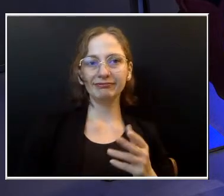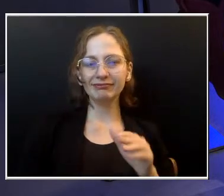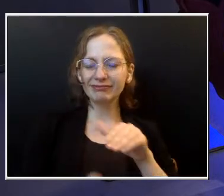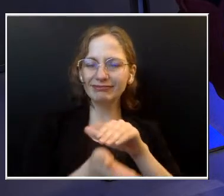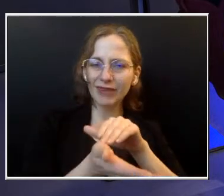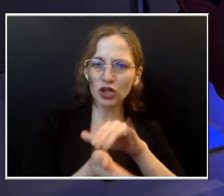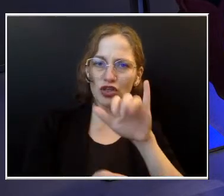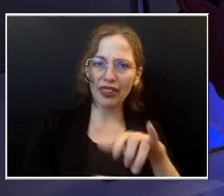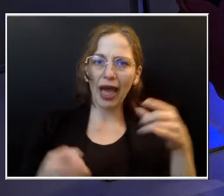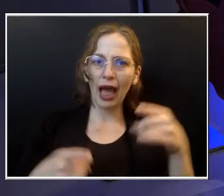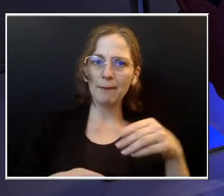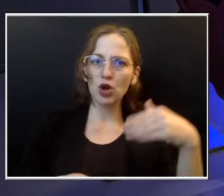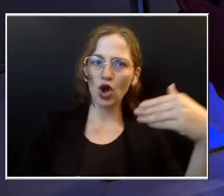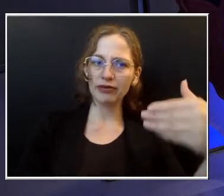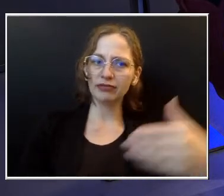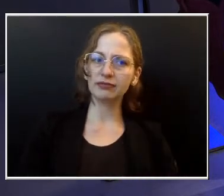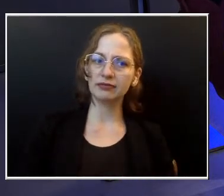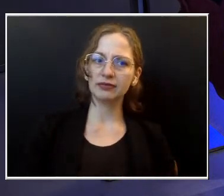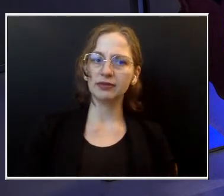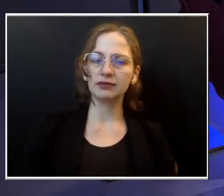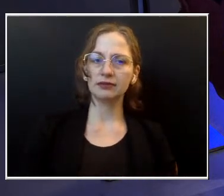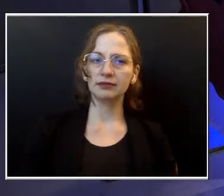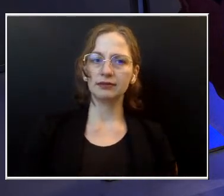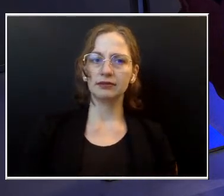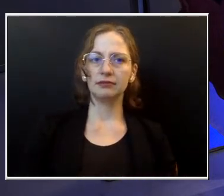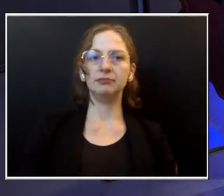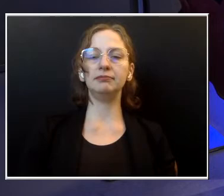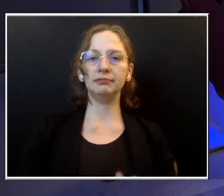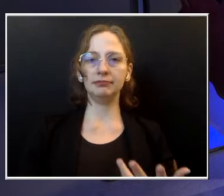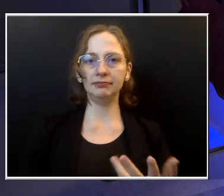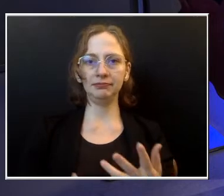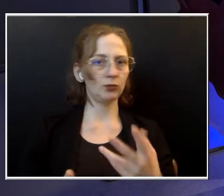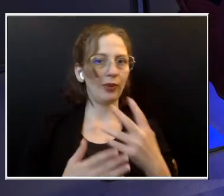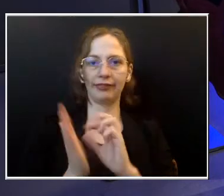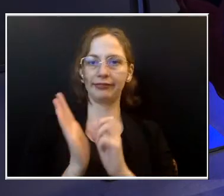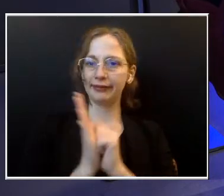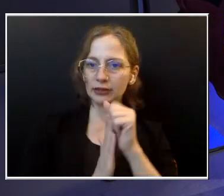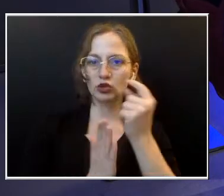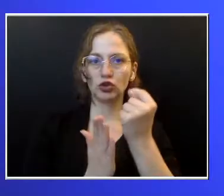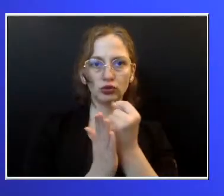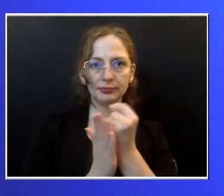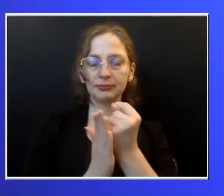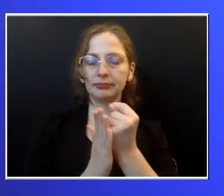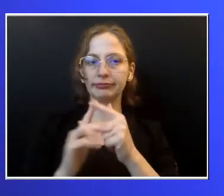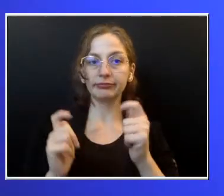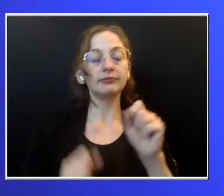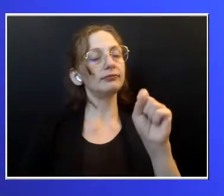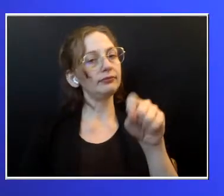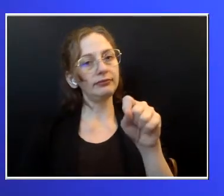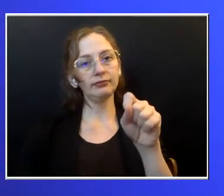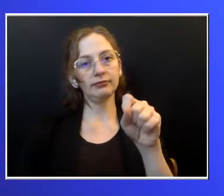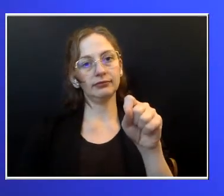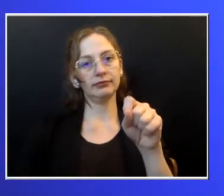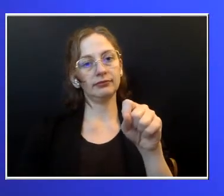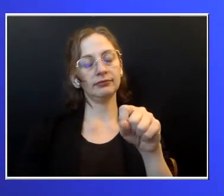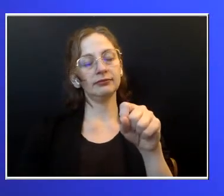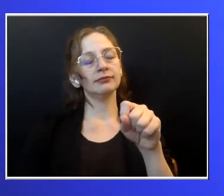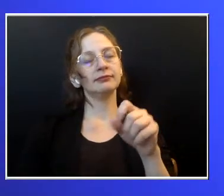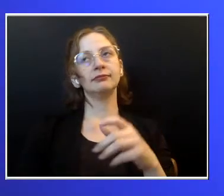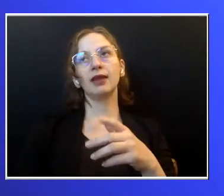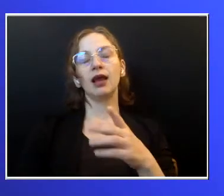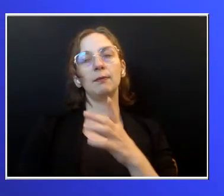cancer treatment and Yeah, some of these things that women are trying to do? There's a tremendous lack of support